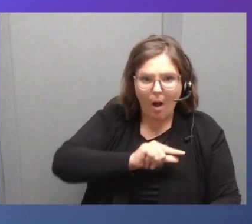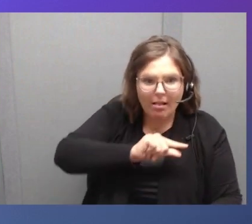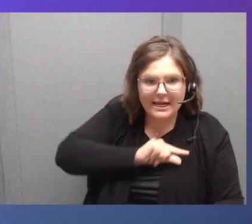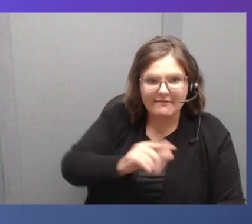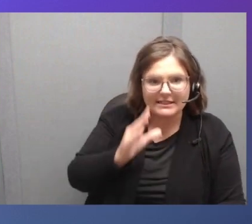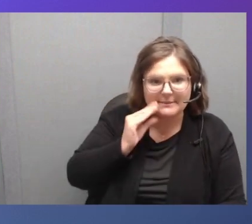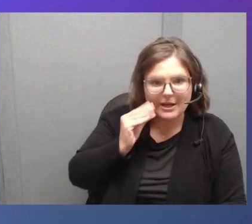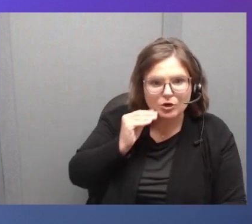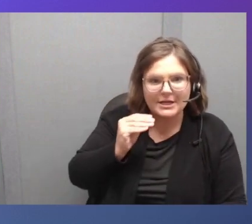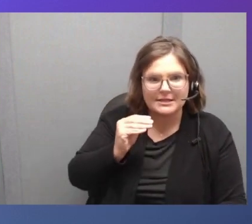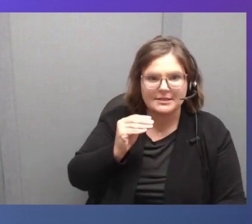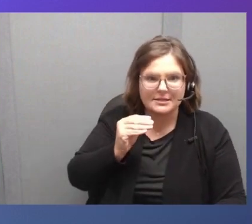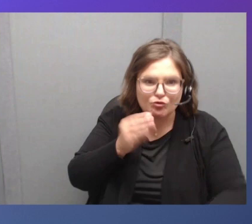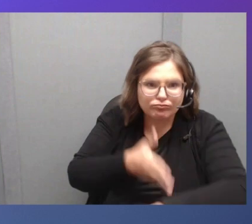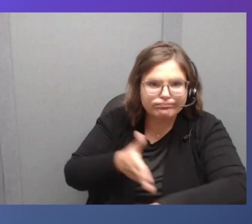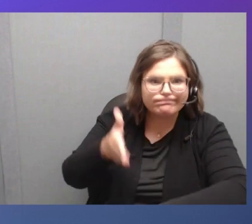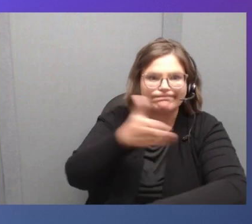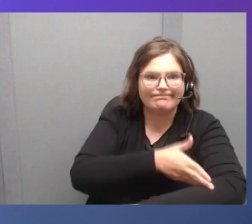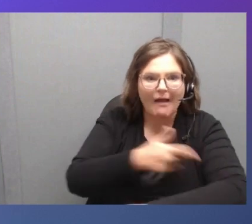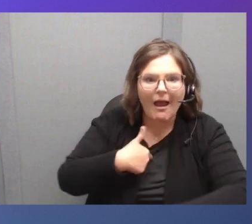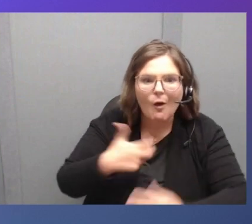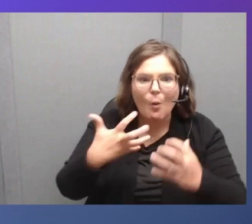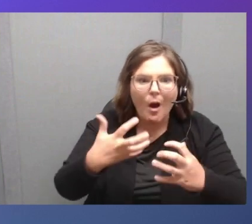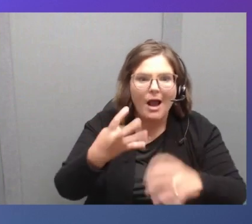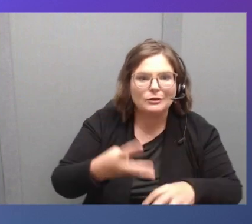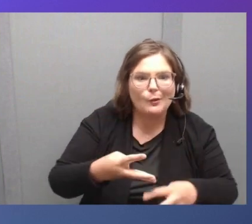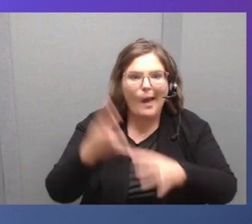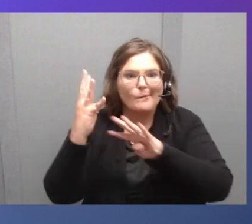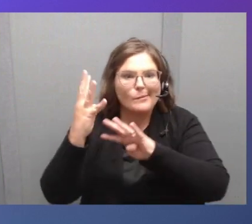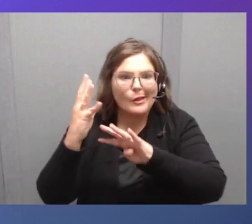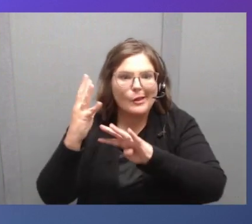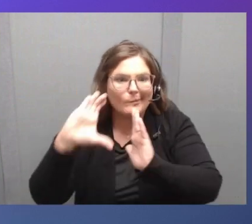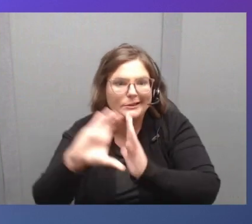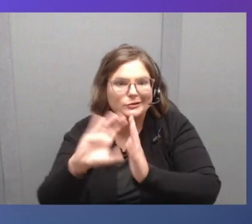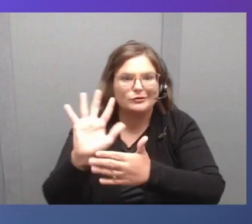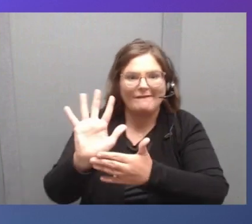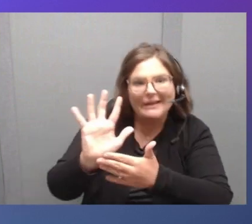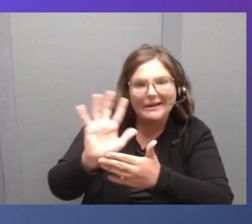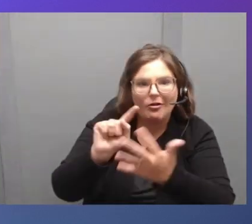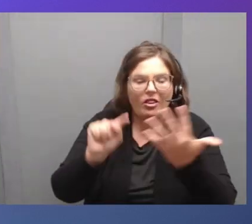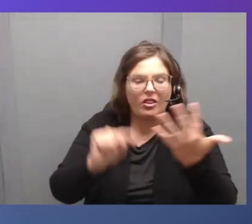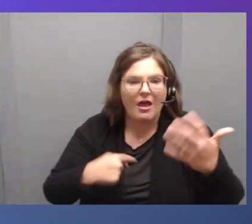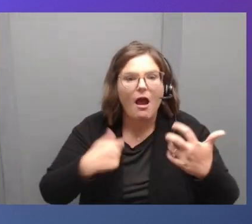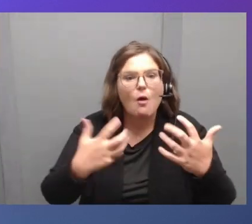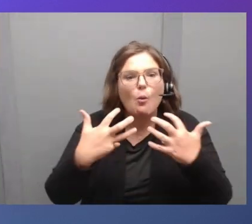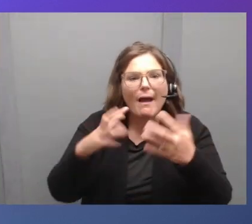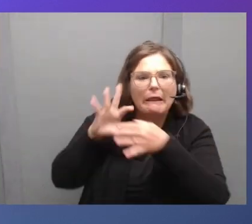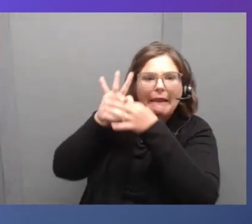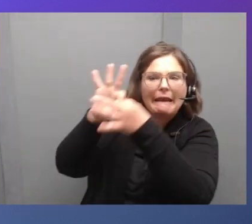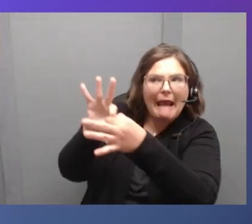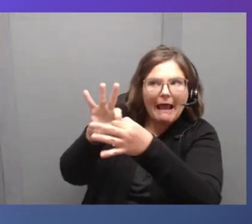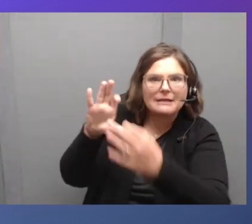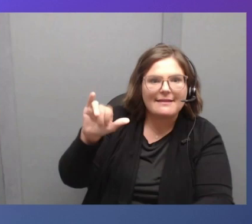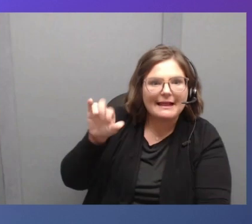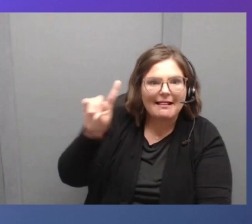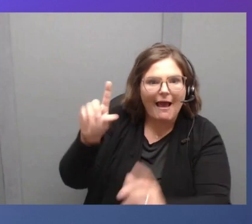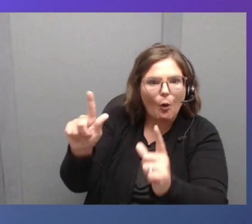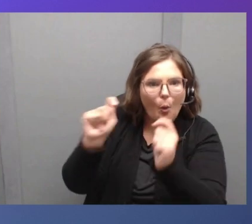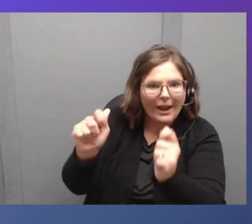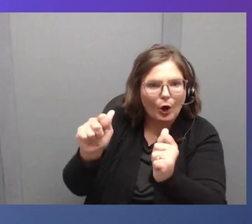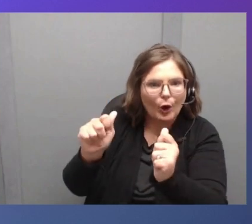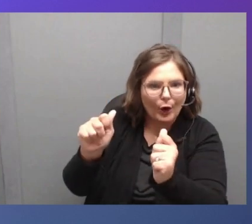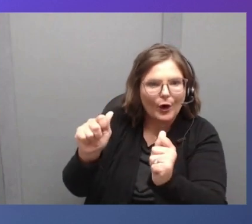important images or videos or assets so that they can get to the cloud reliably? And it's those types of use cases that I think are going to transform